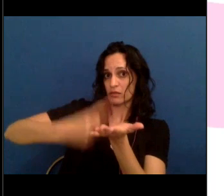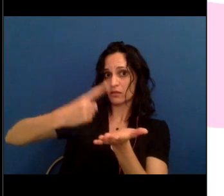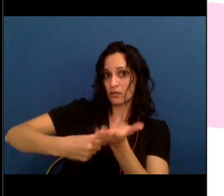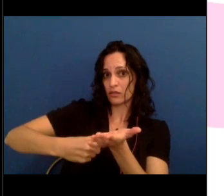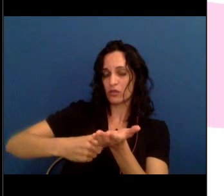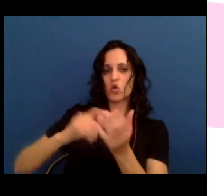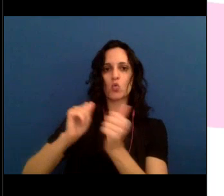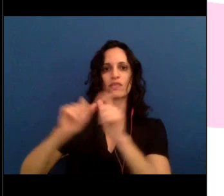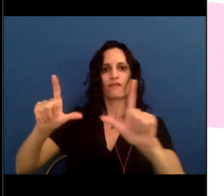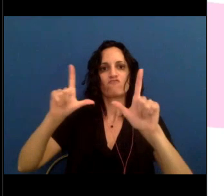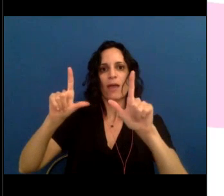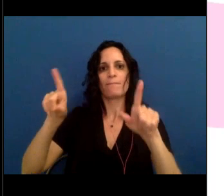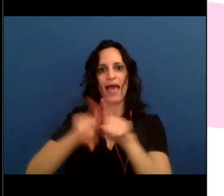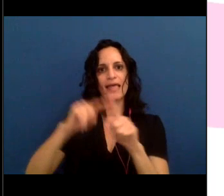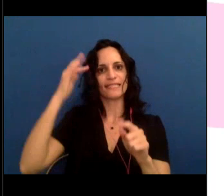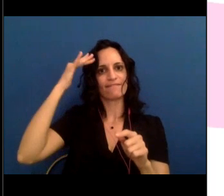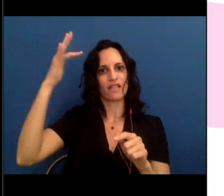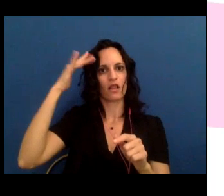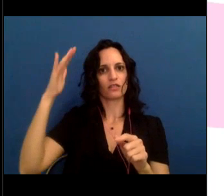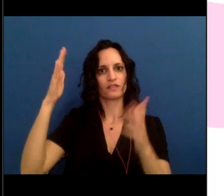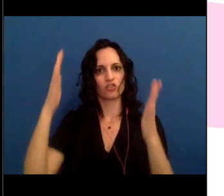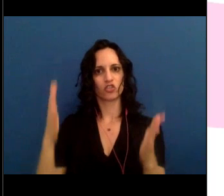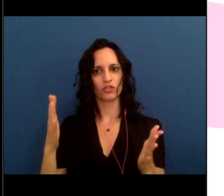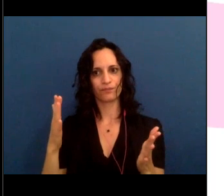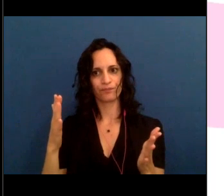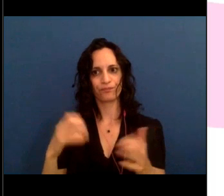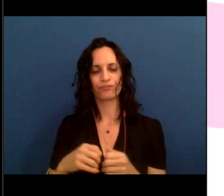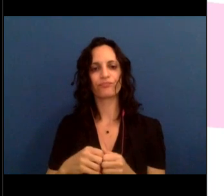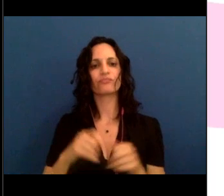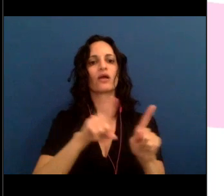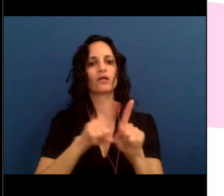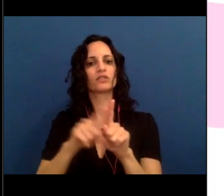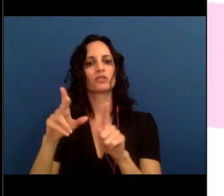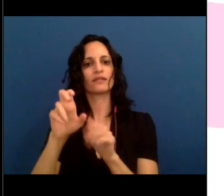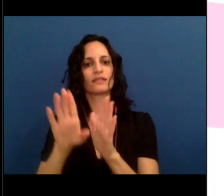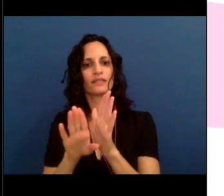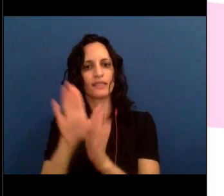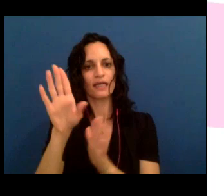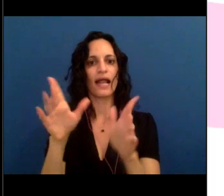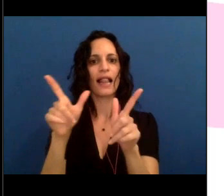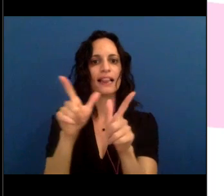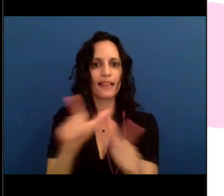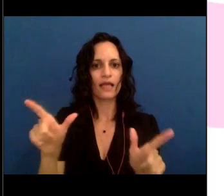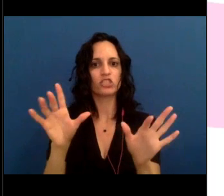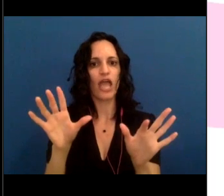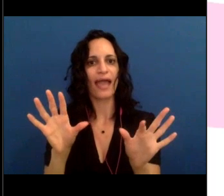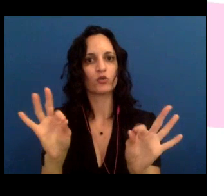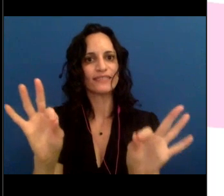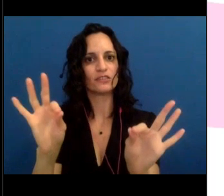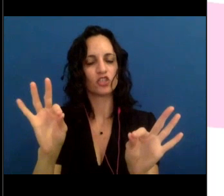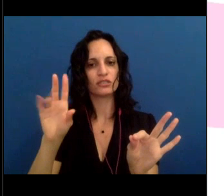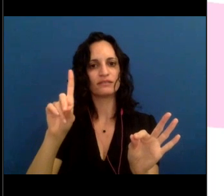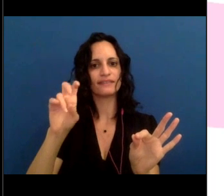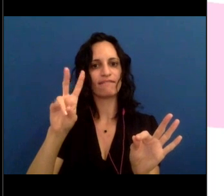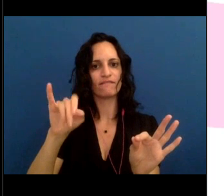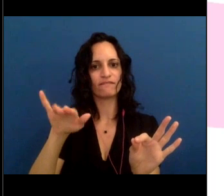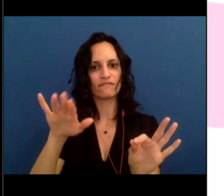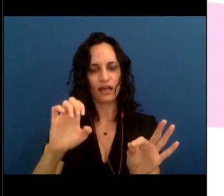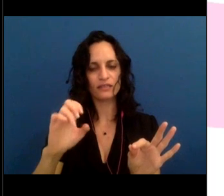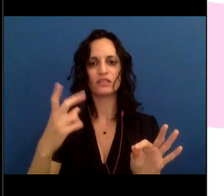He also developed the language acquisition device, his way of thinking about where the human capacity, or uniquely